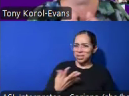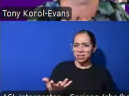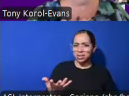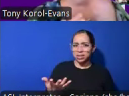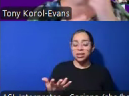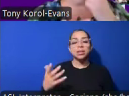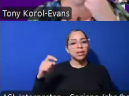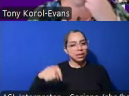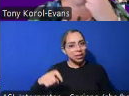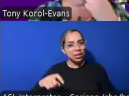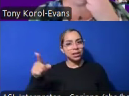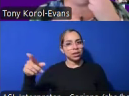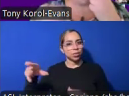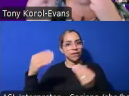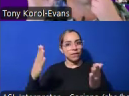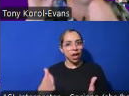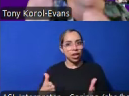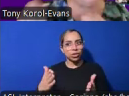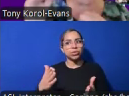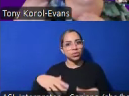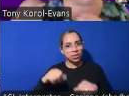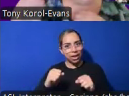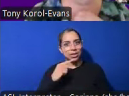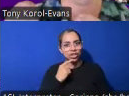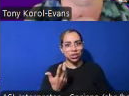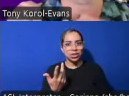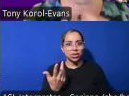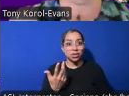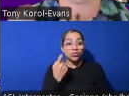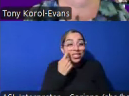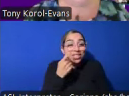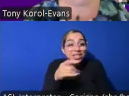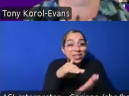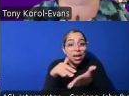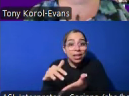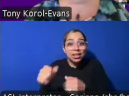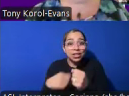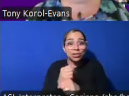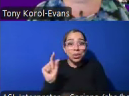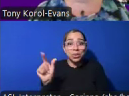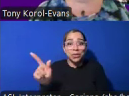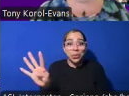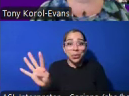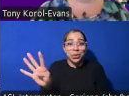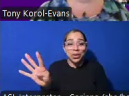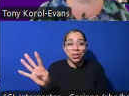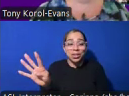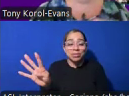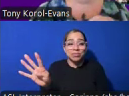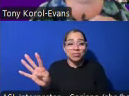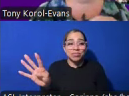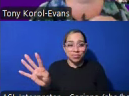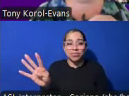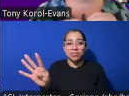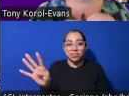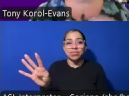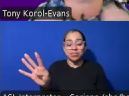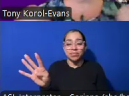their disclosures seriously. And this is a really recent study, 2024. They understood